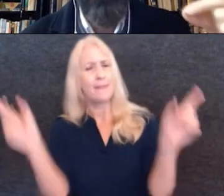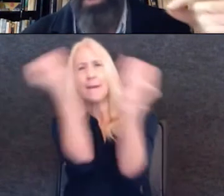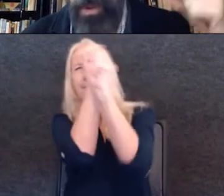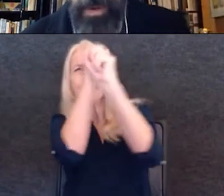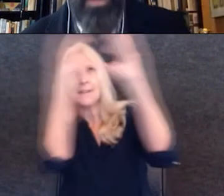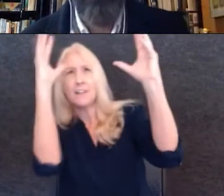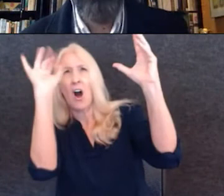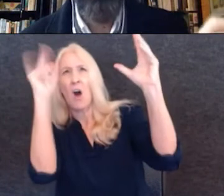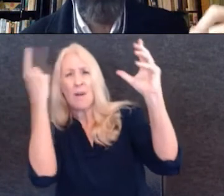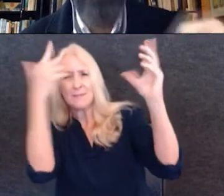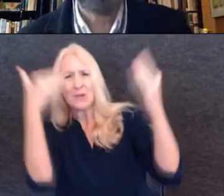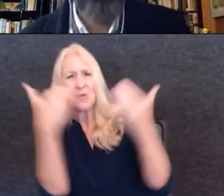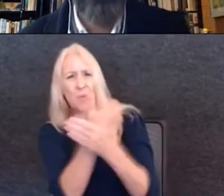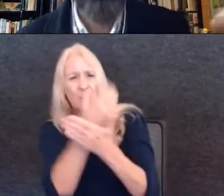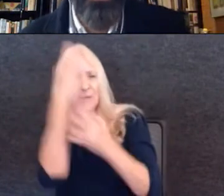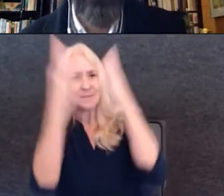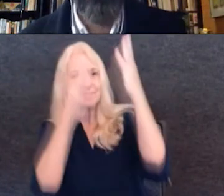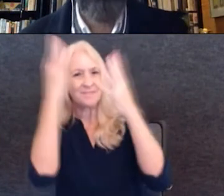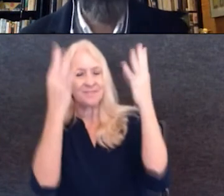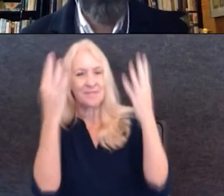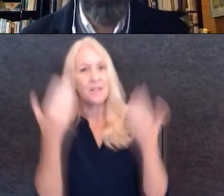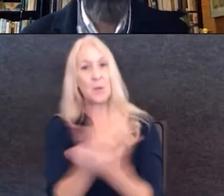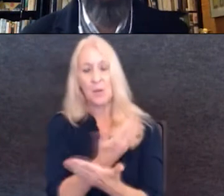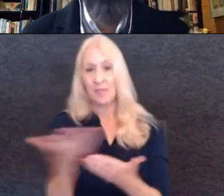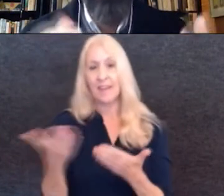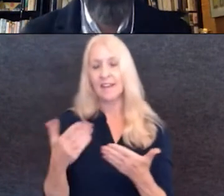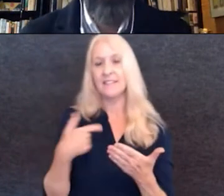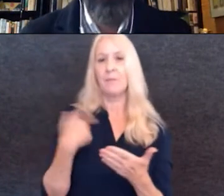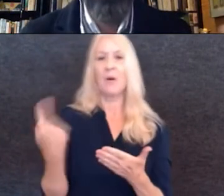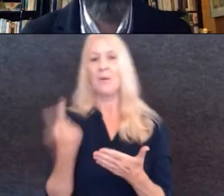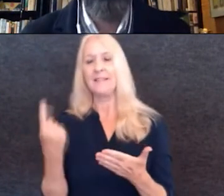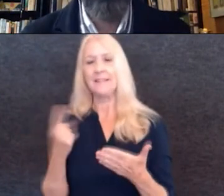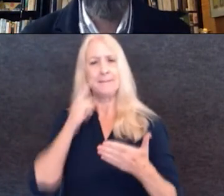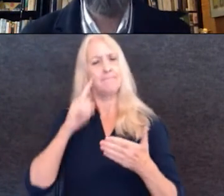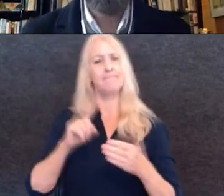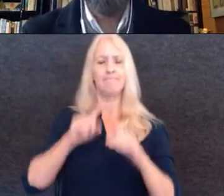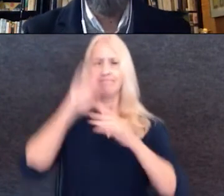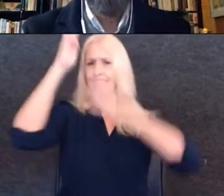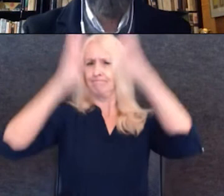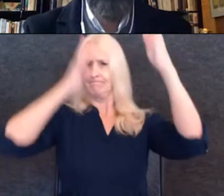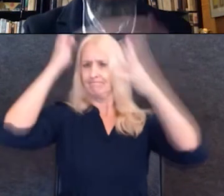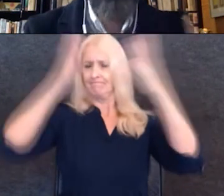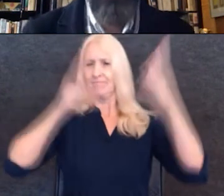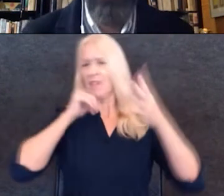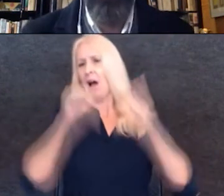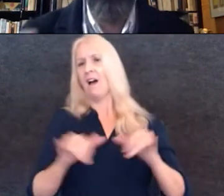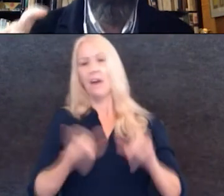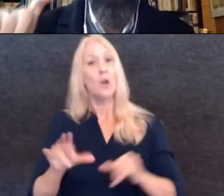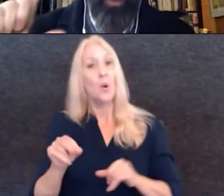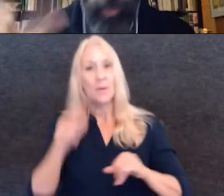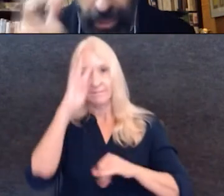it's sort of a new emerging thing. So I'm always the kind of unconventional thinker around